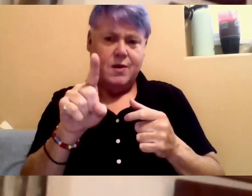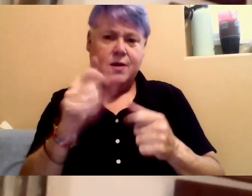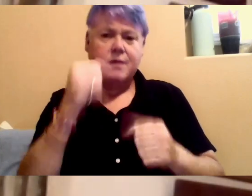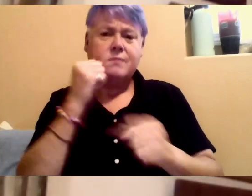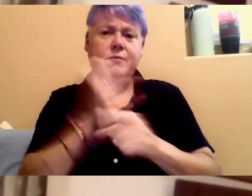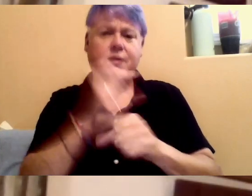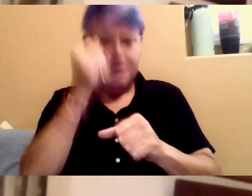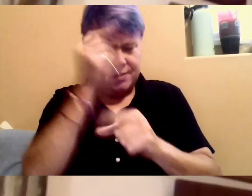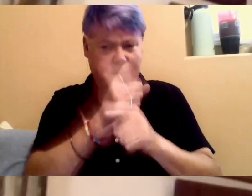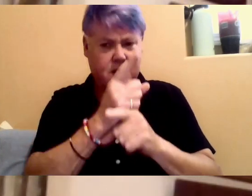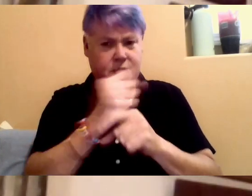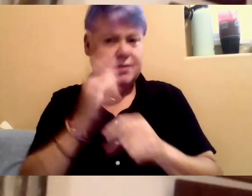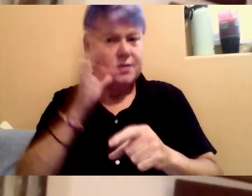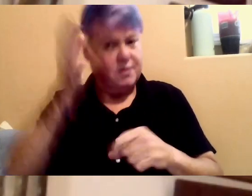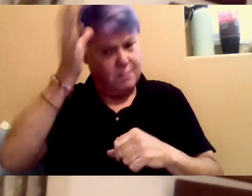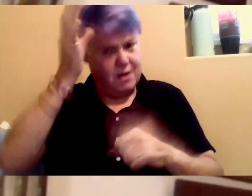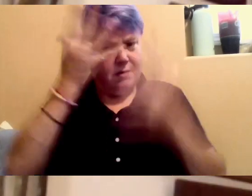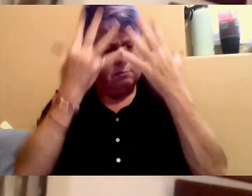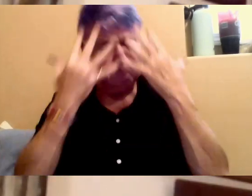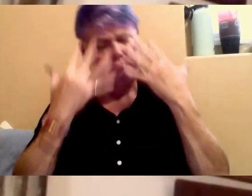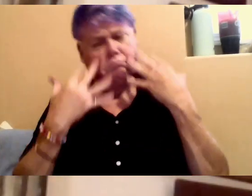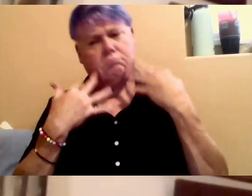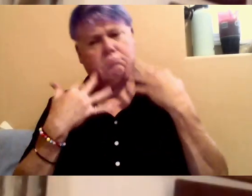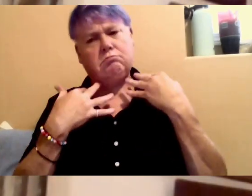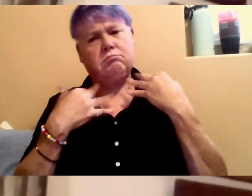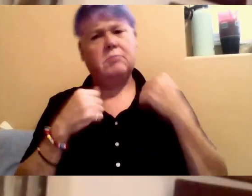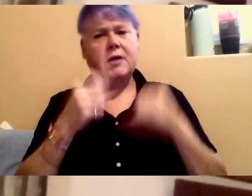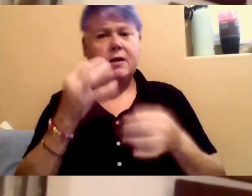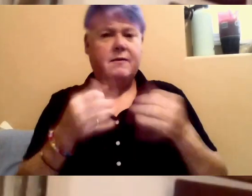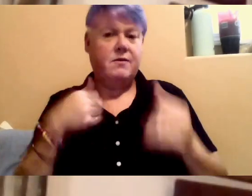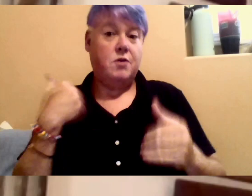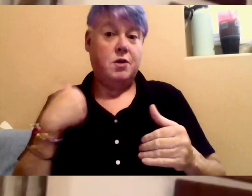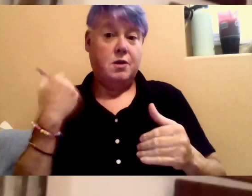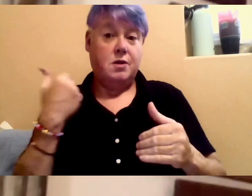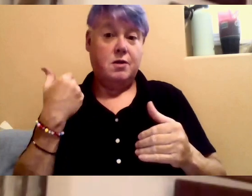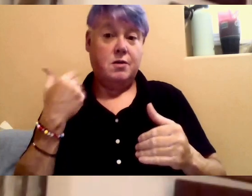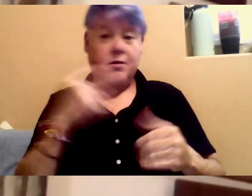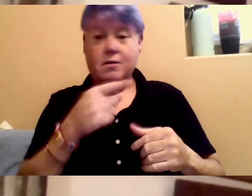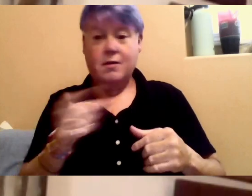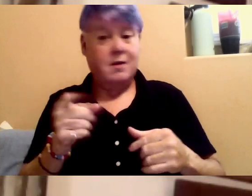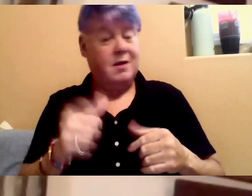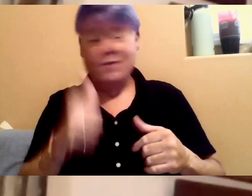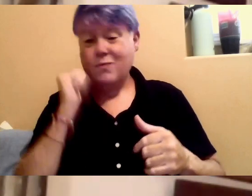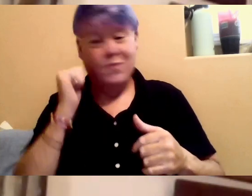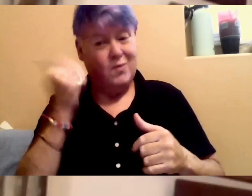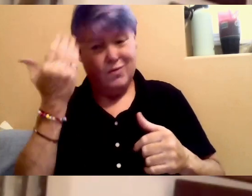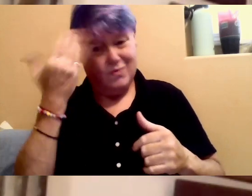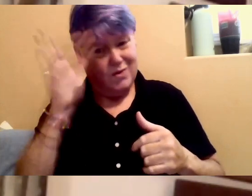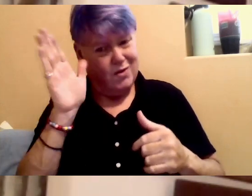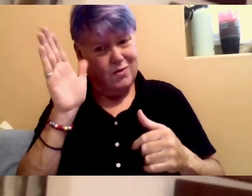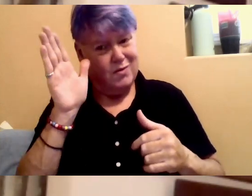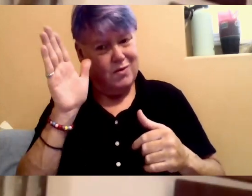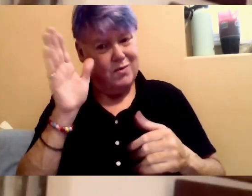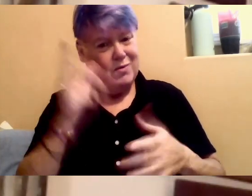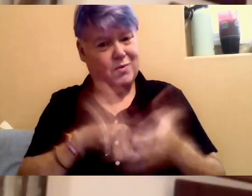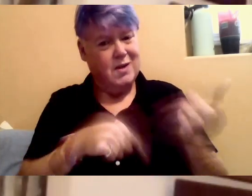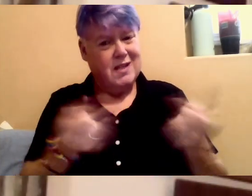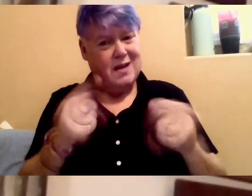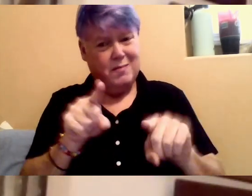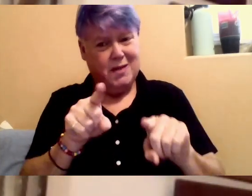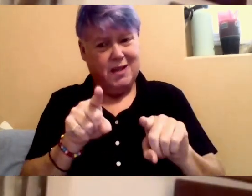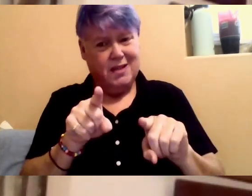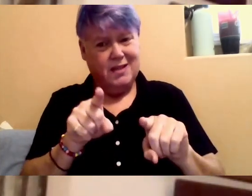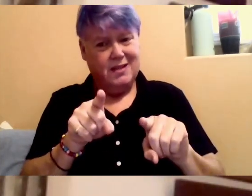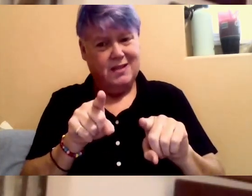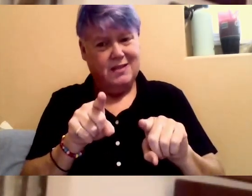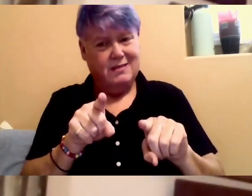parents will be distraught. And if they are young, they really won't know what's going on. And I thought,